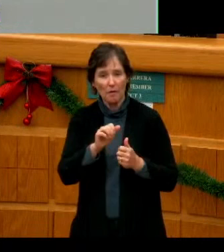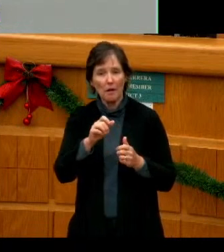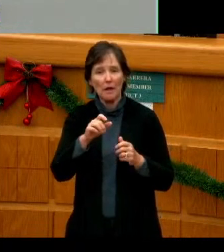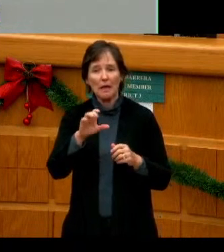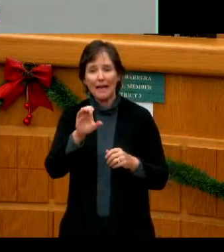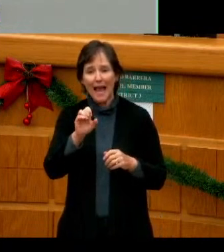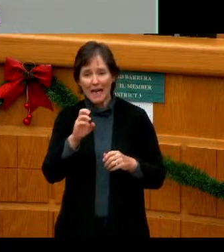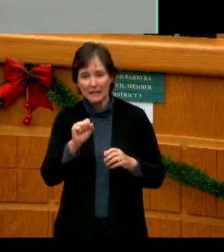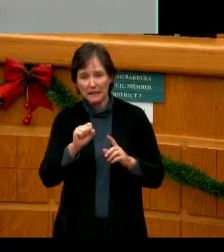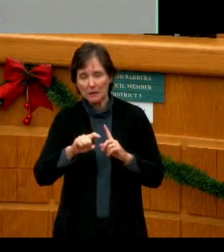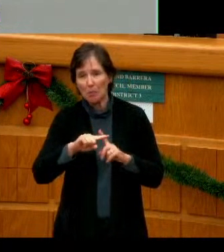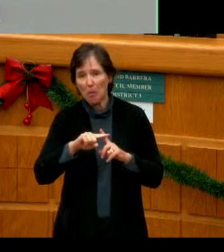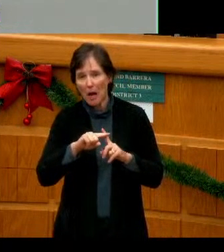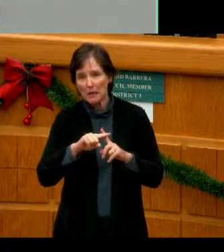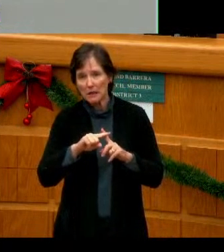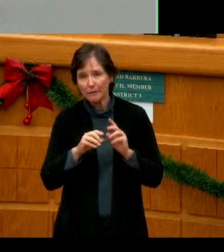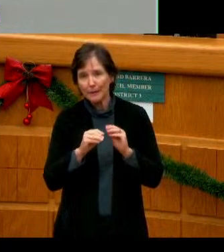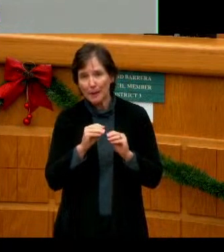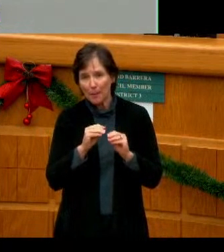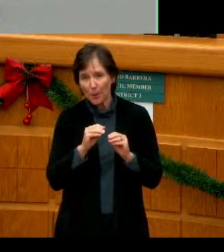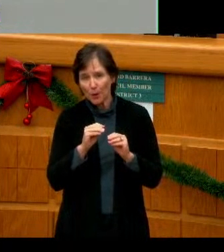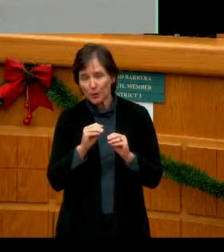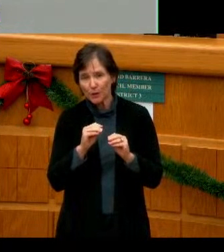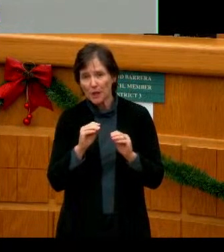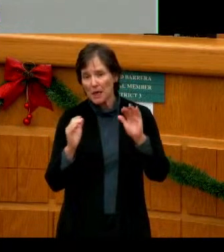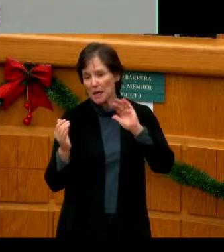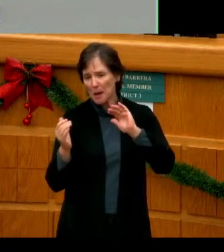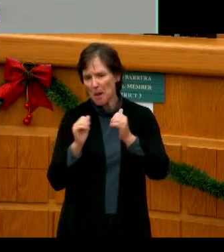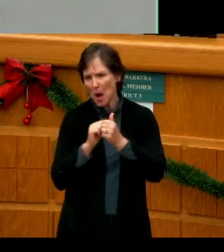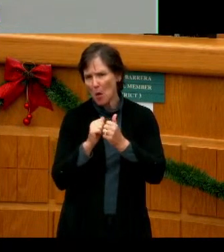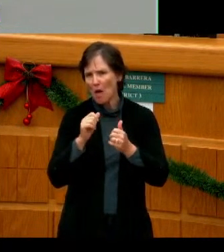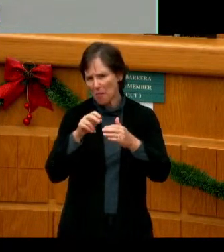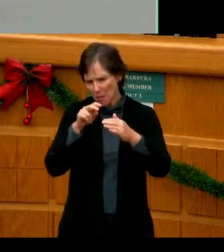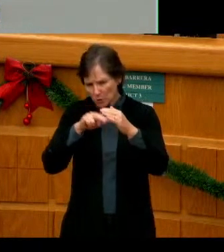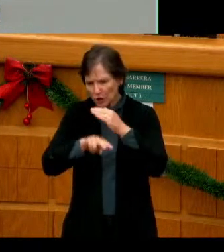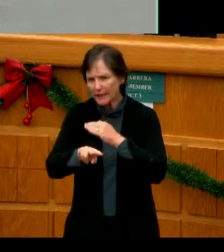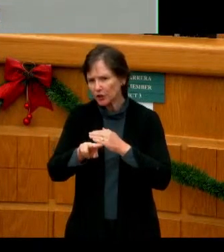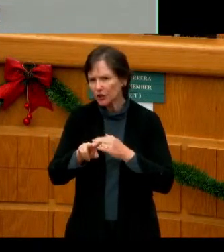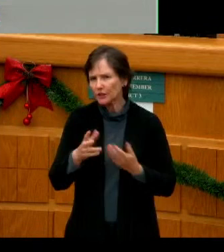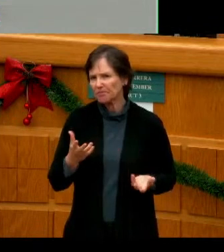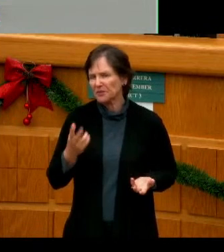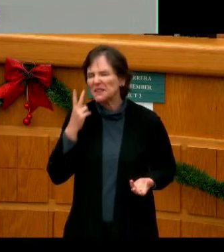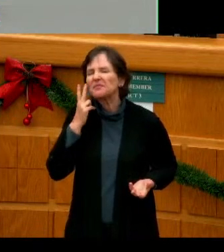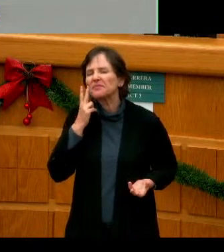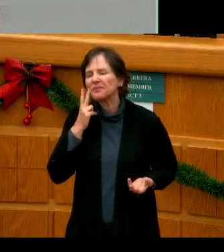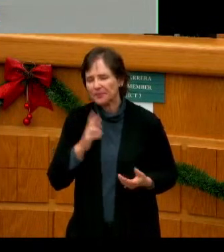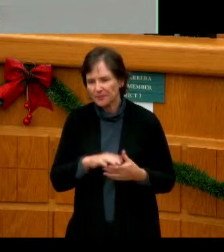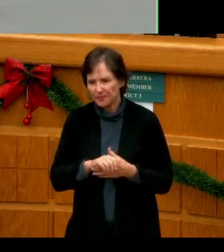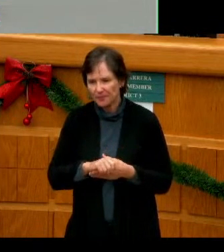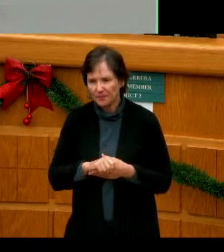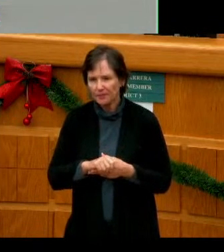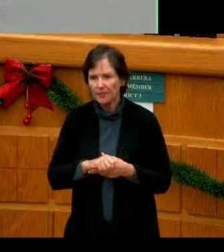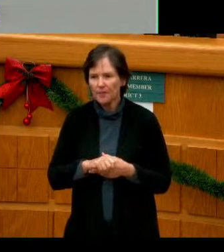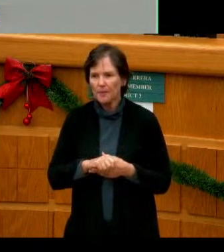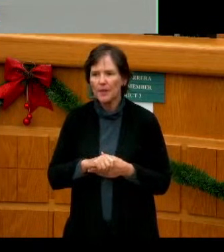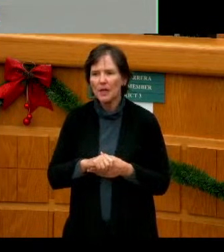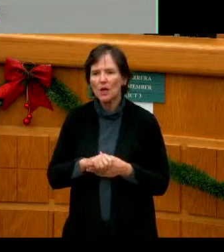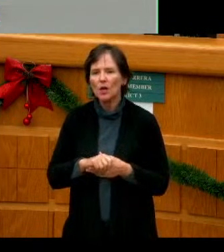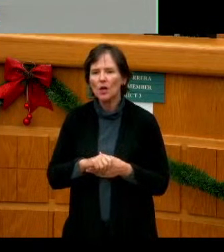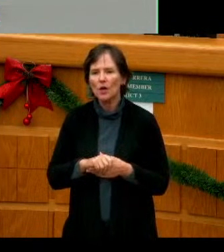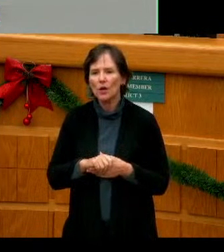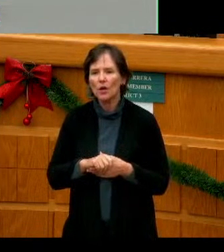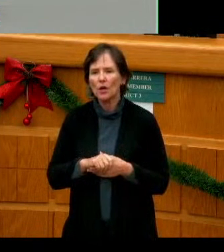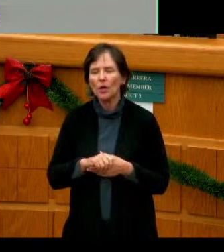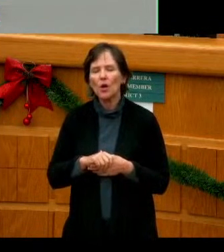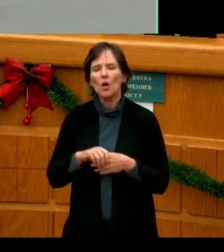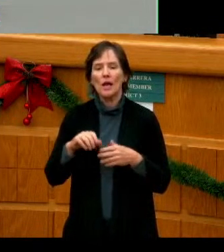better or the other. But for right now, they both predict about the same thing presently, and the cases match it very closely.